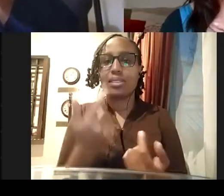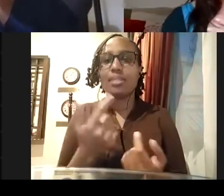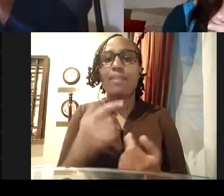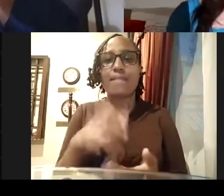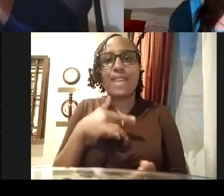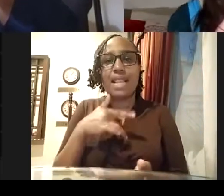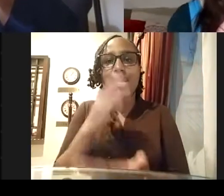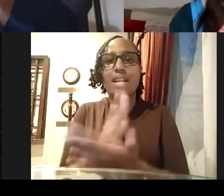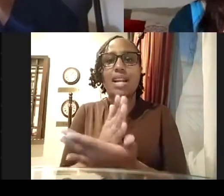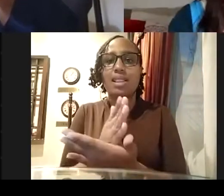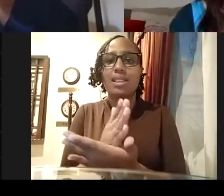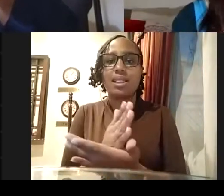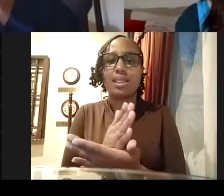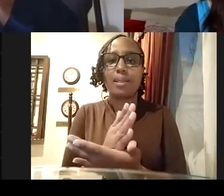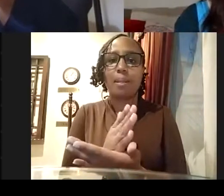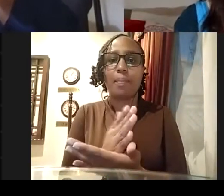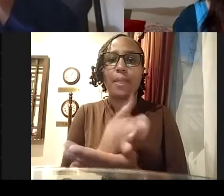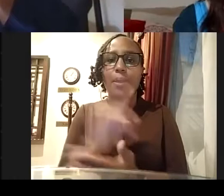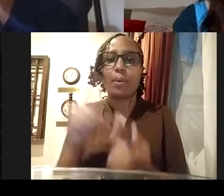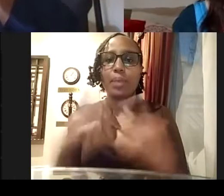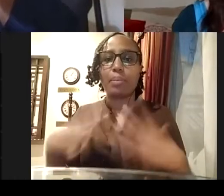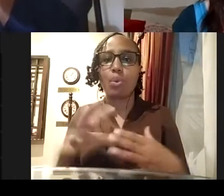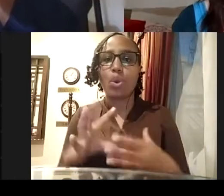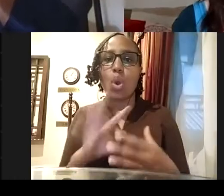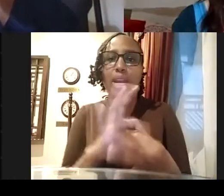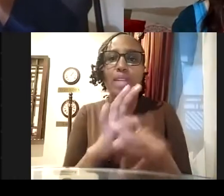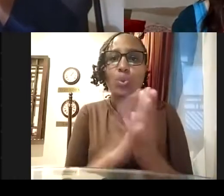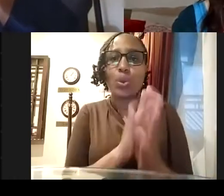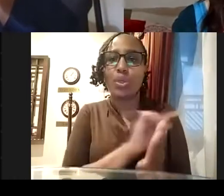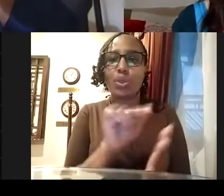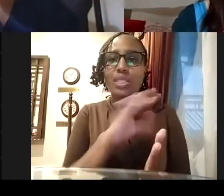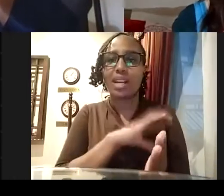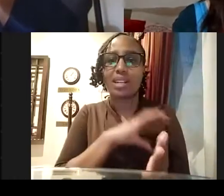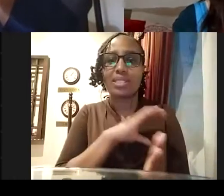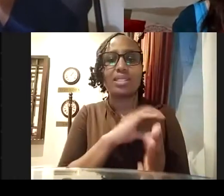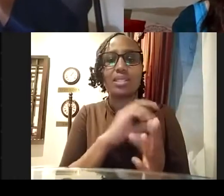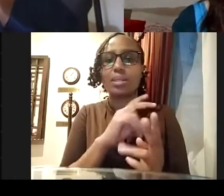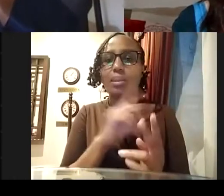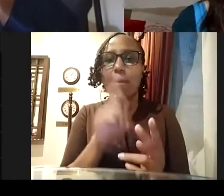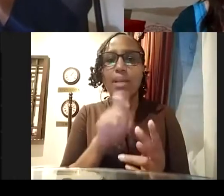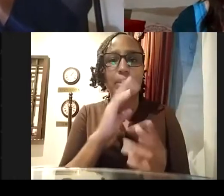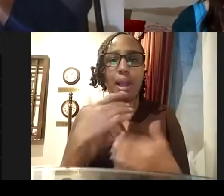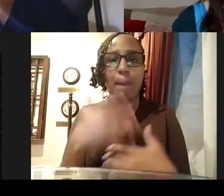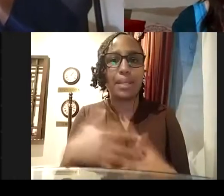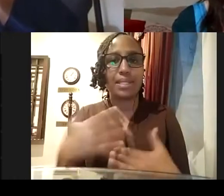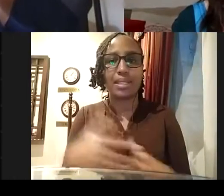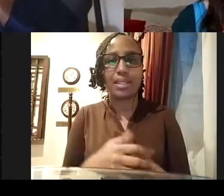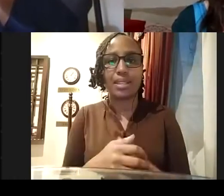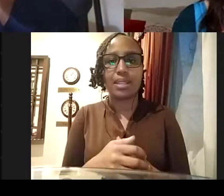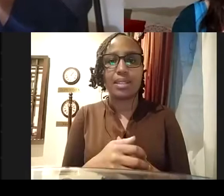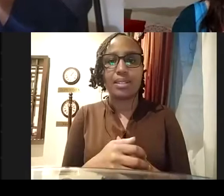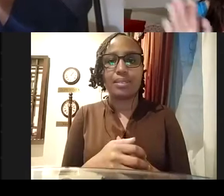know, and people really connect with them. It must feel amazing. And yeah, I think you did an incredible job